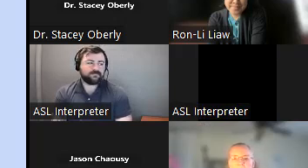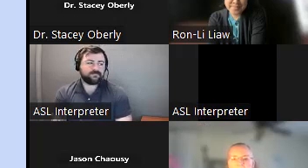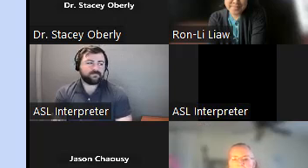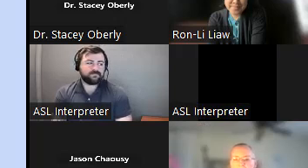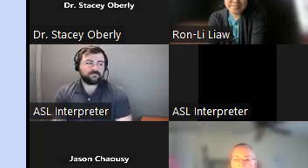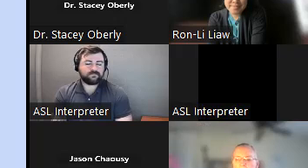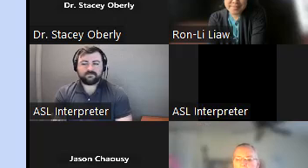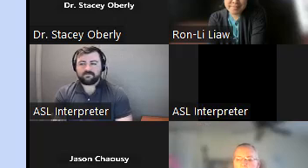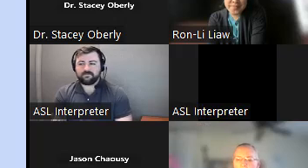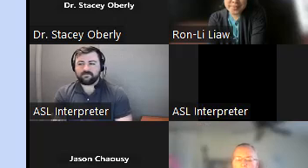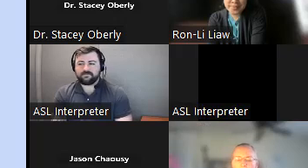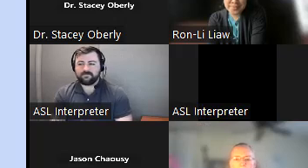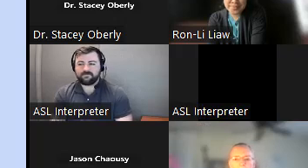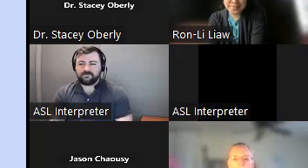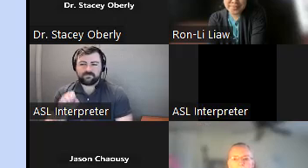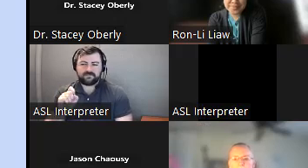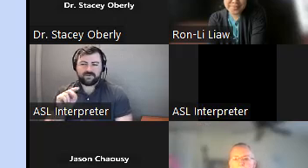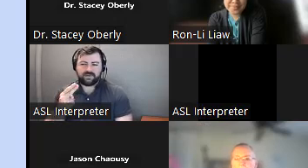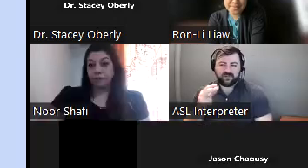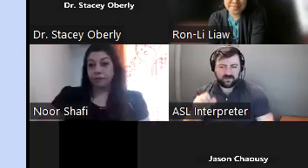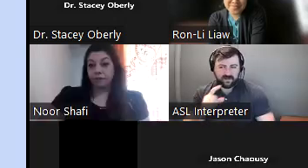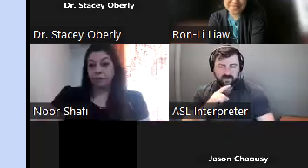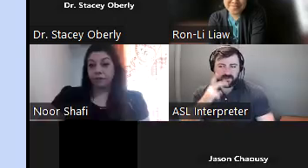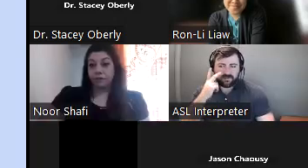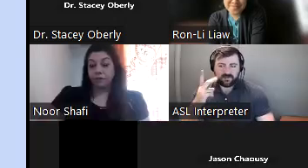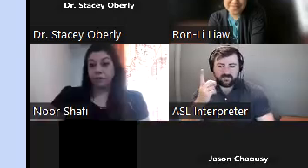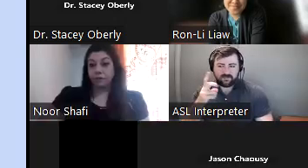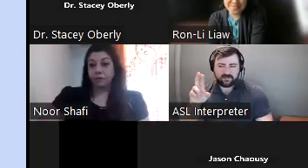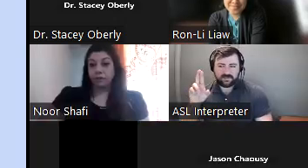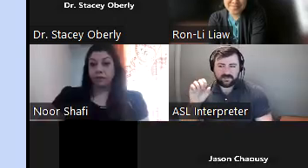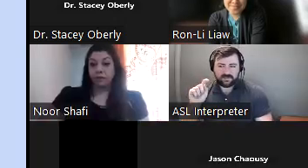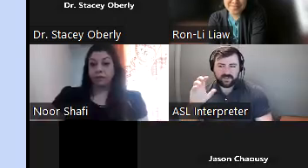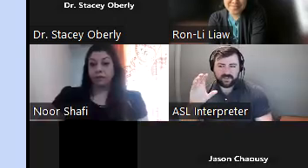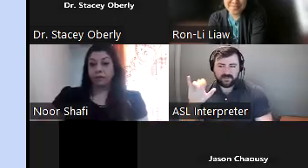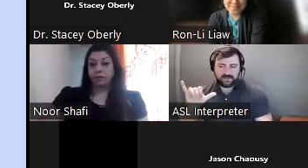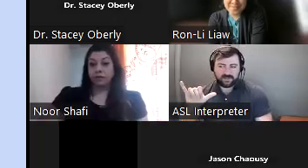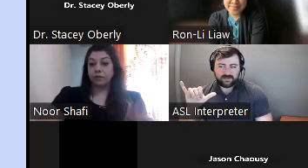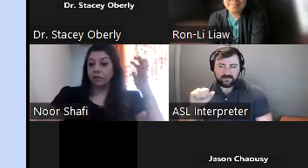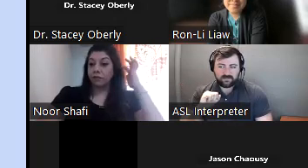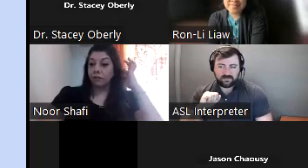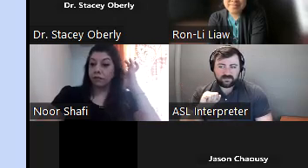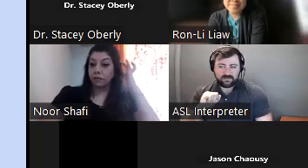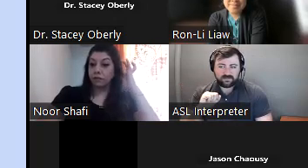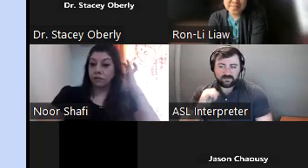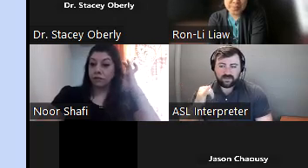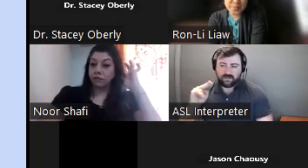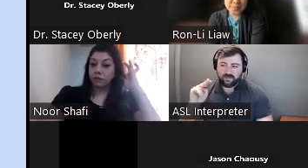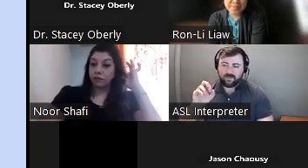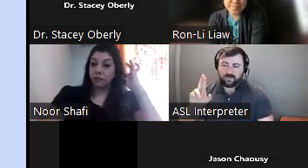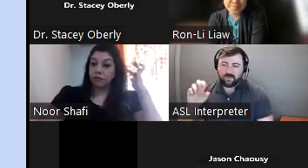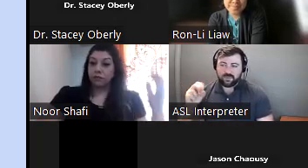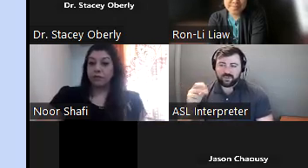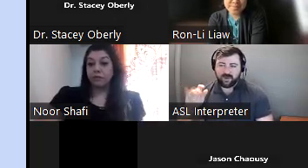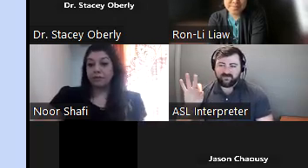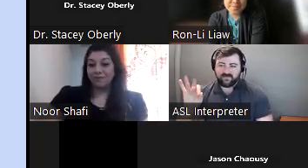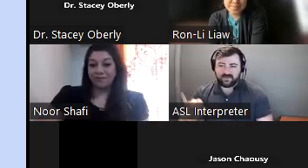Tasha, can you see Dr. Stacy Oberly and Ronley Law? And now North Shelby,